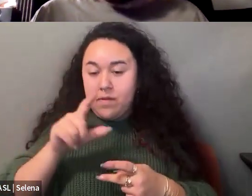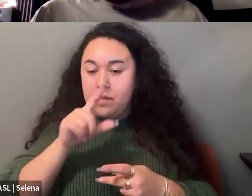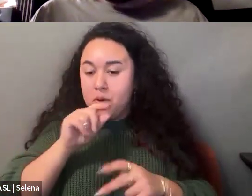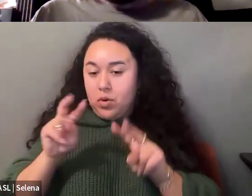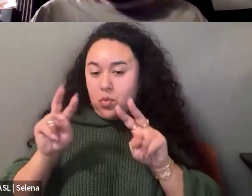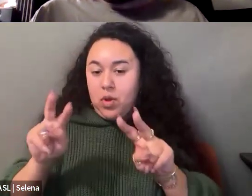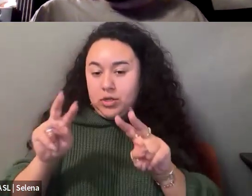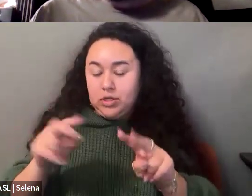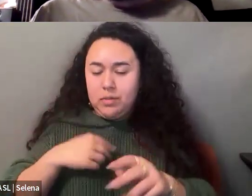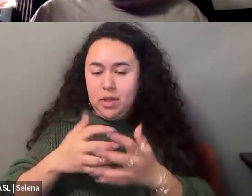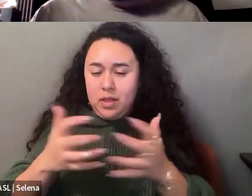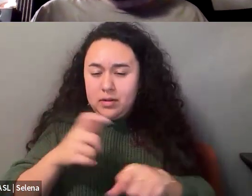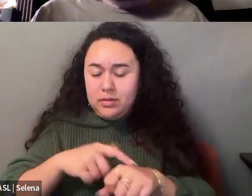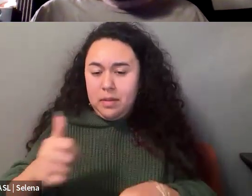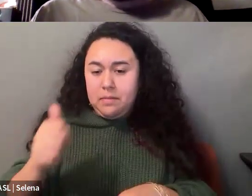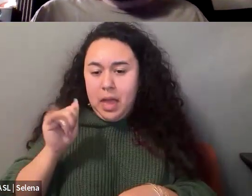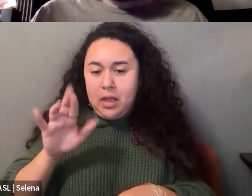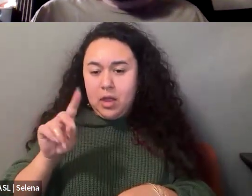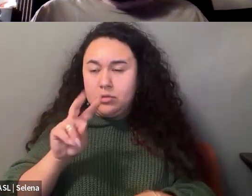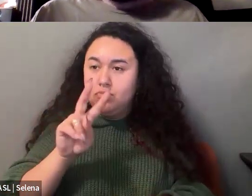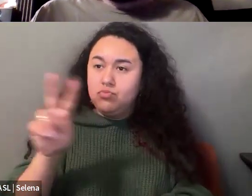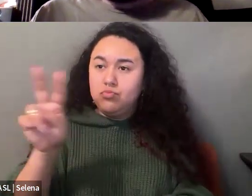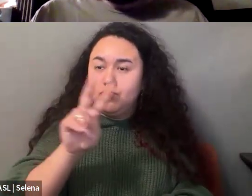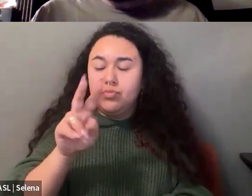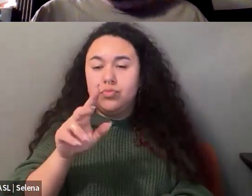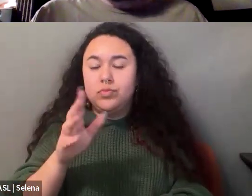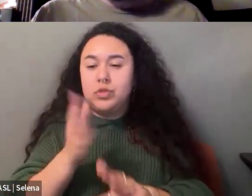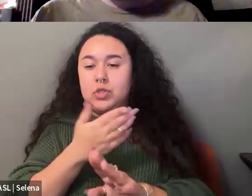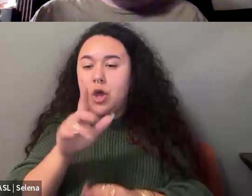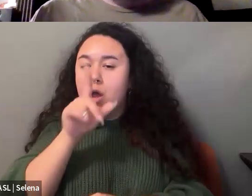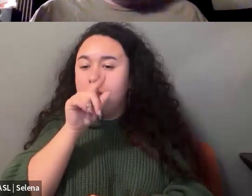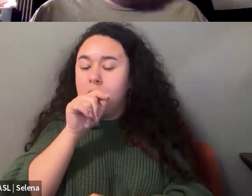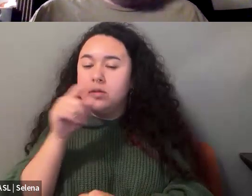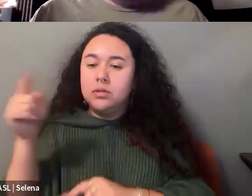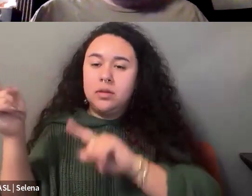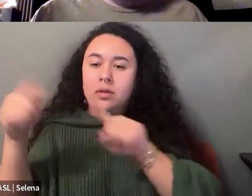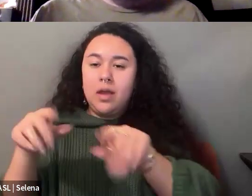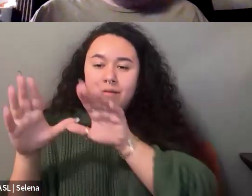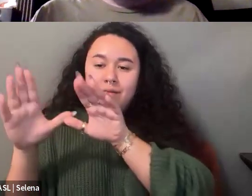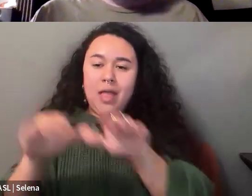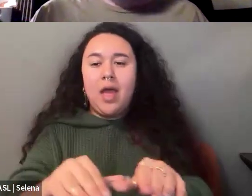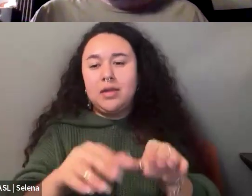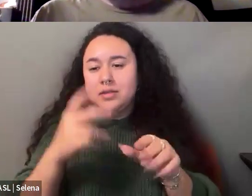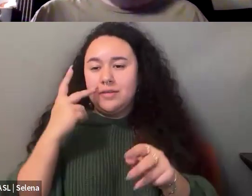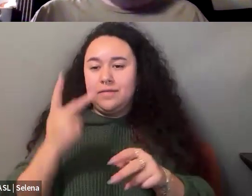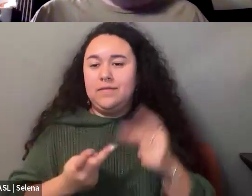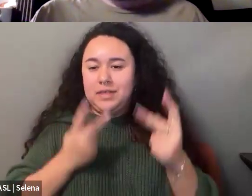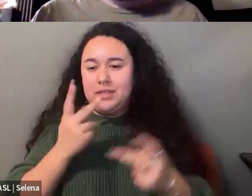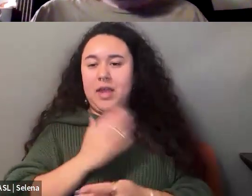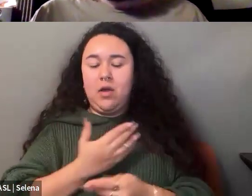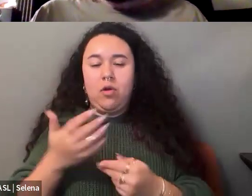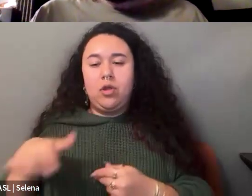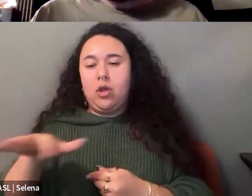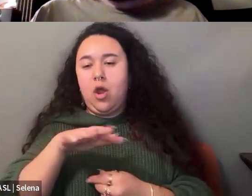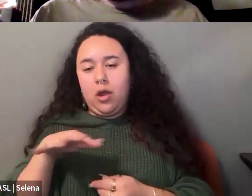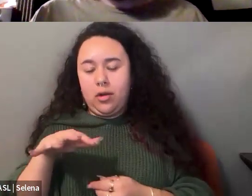time in the backyard just watching the songbirds that would visit our yard. And during that time, I also would kind